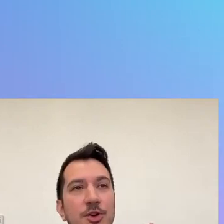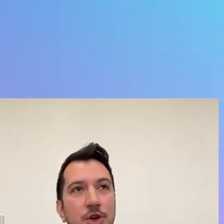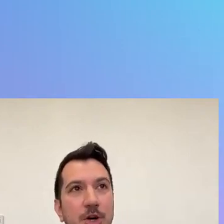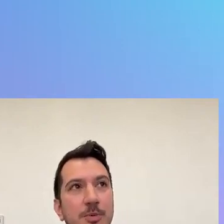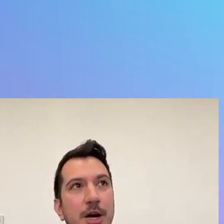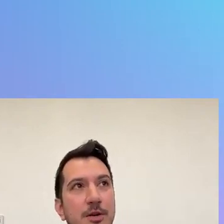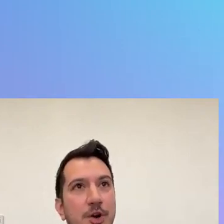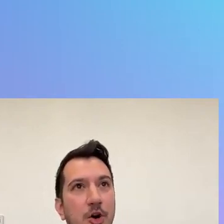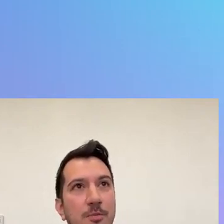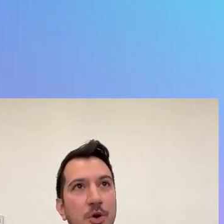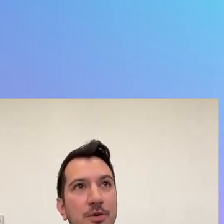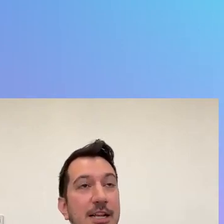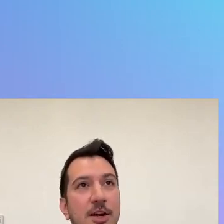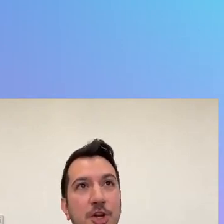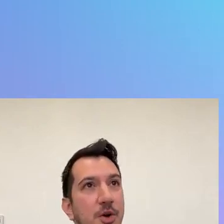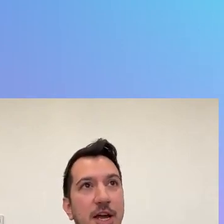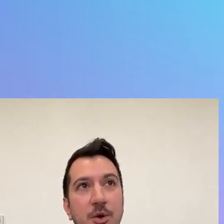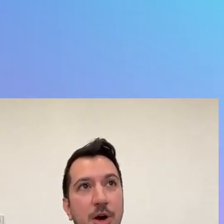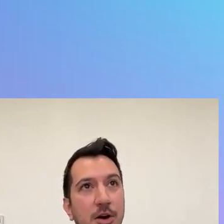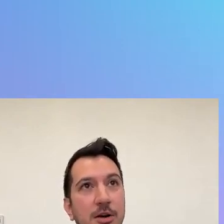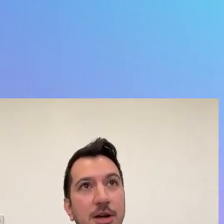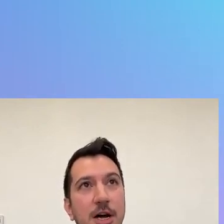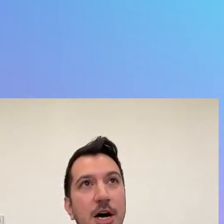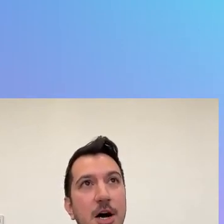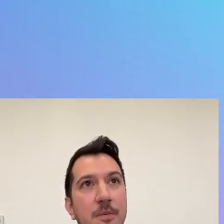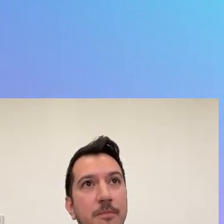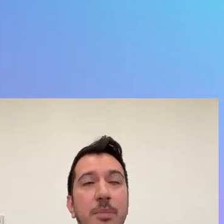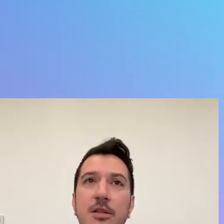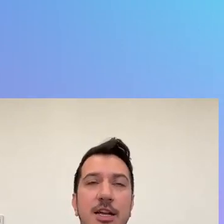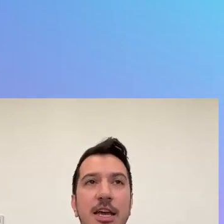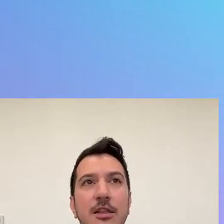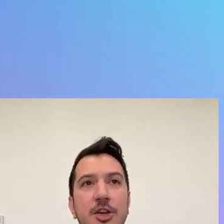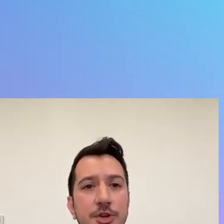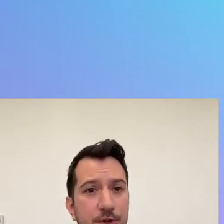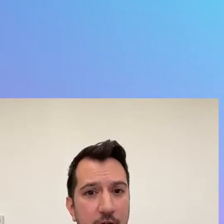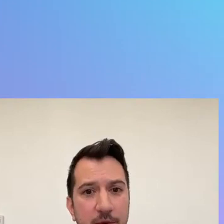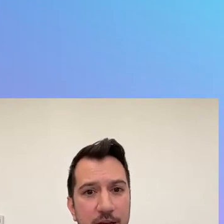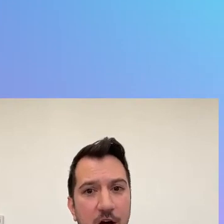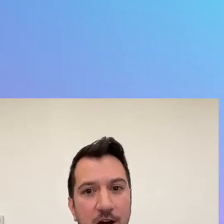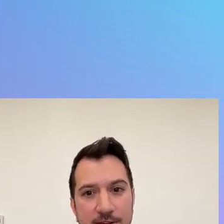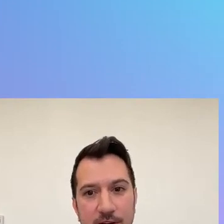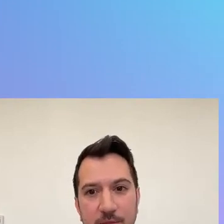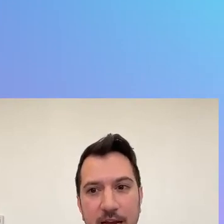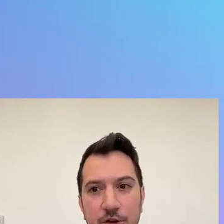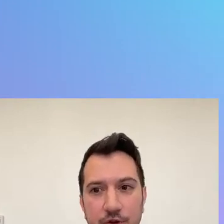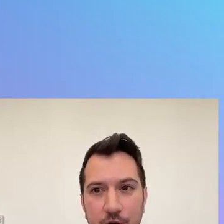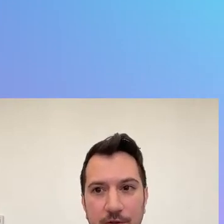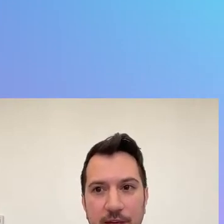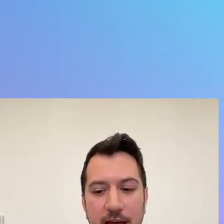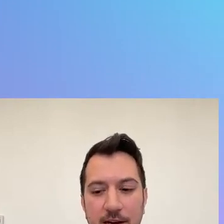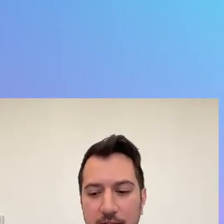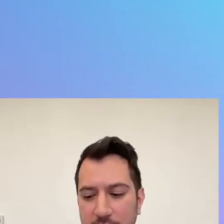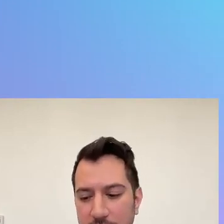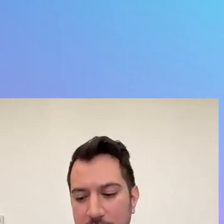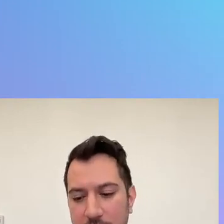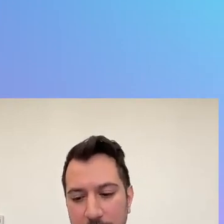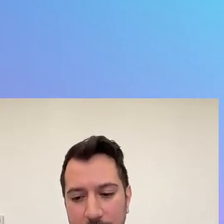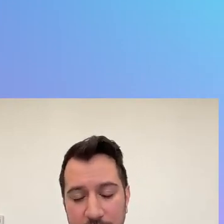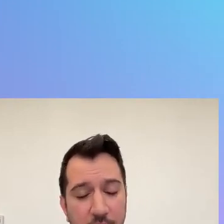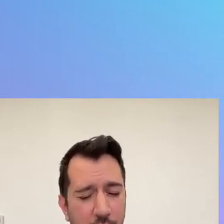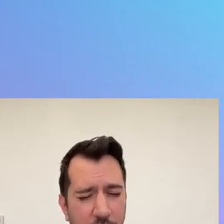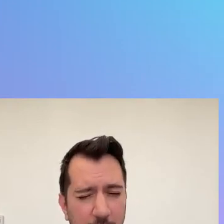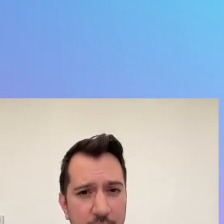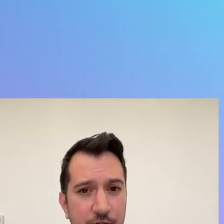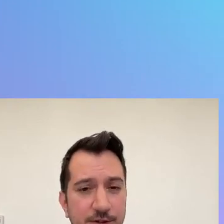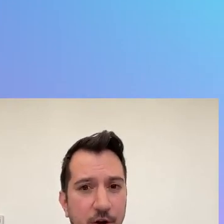wouldn't worry too much about dark mode. That's not going anywhere. But again, like you just do have to be cognizant of making sure that